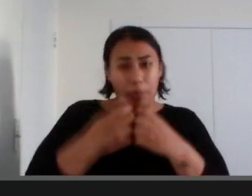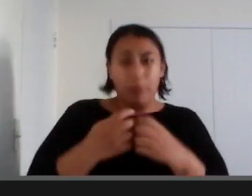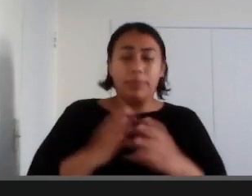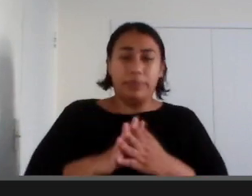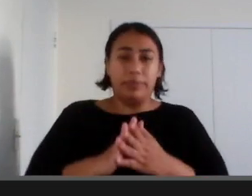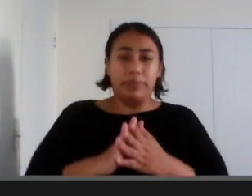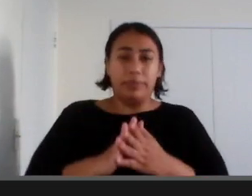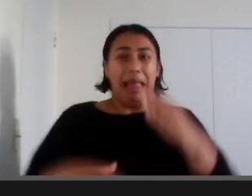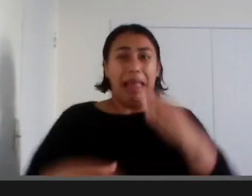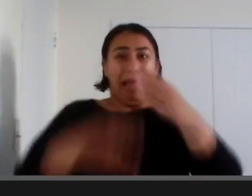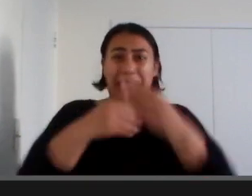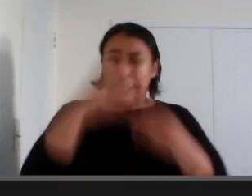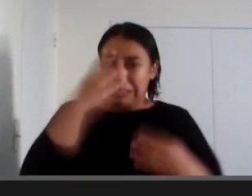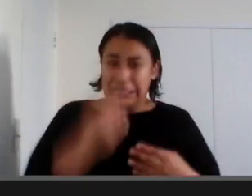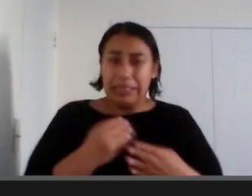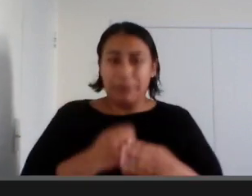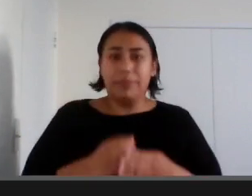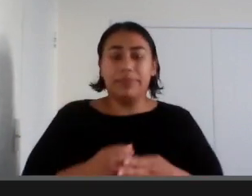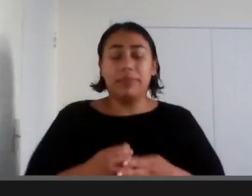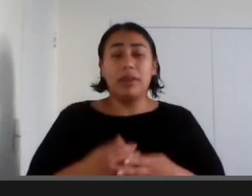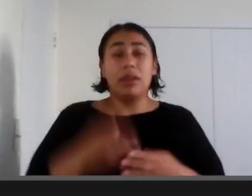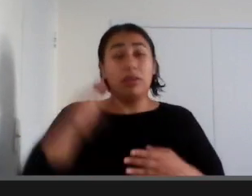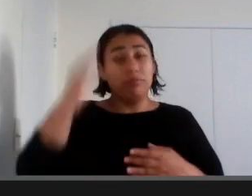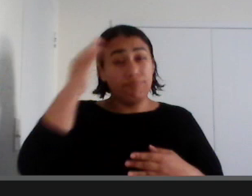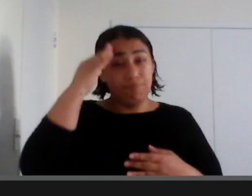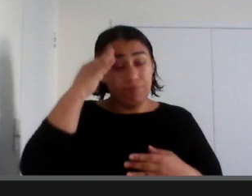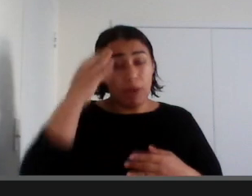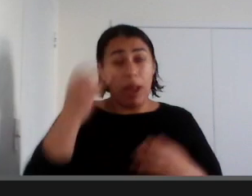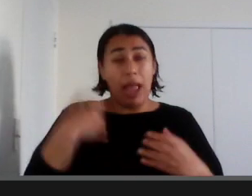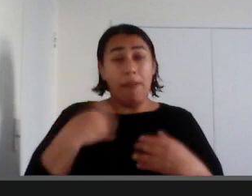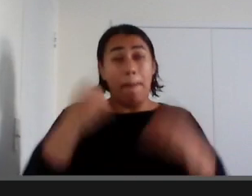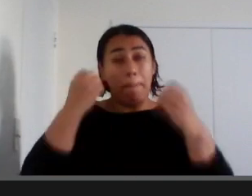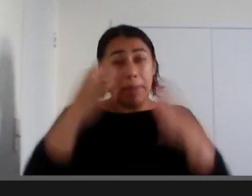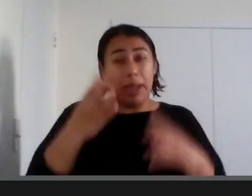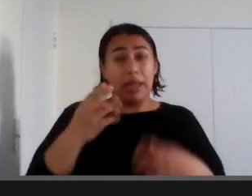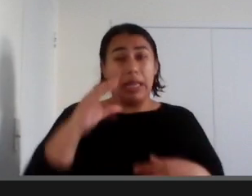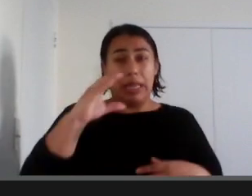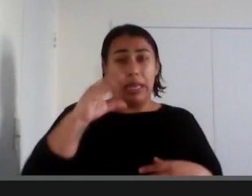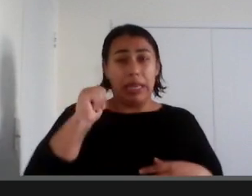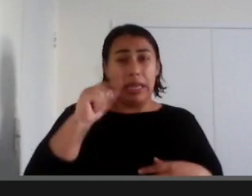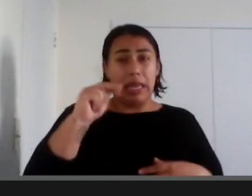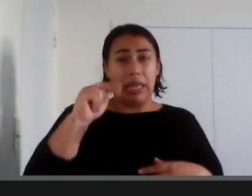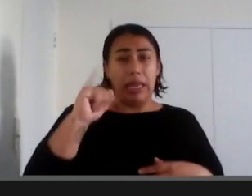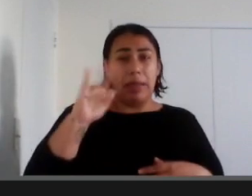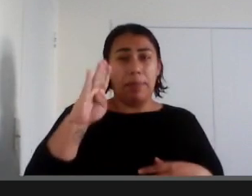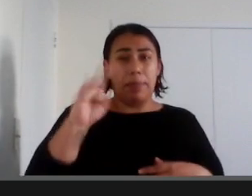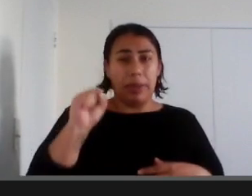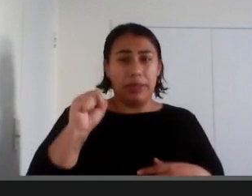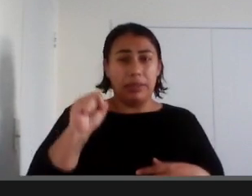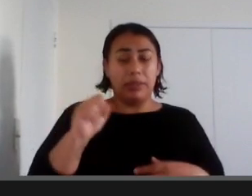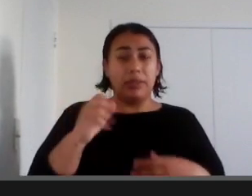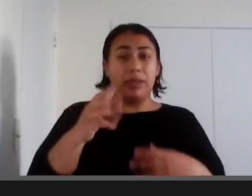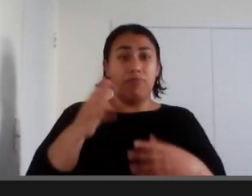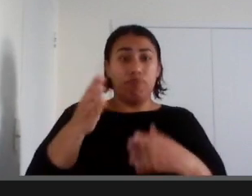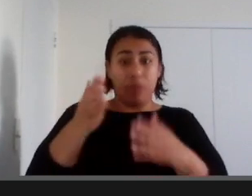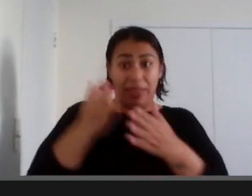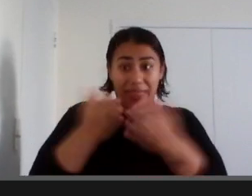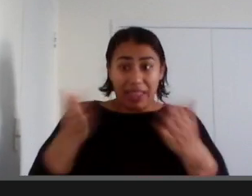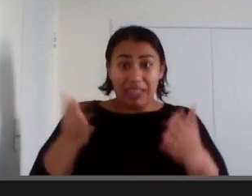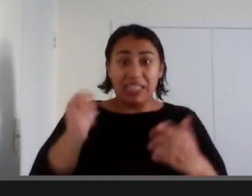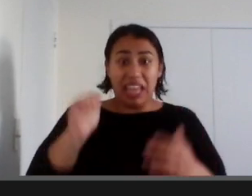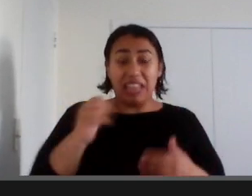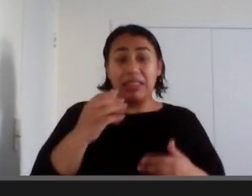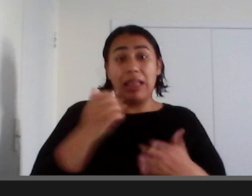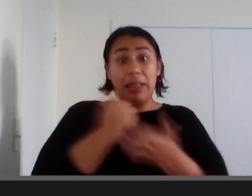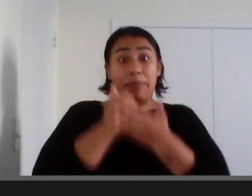are many medical cannabis strains and products with different balance ratios of THC and CBD that